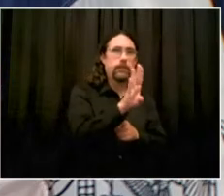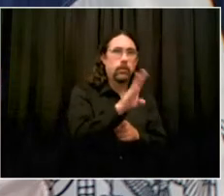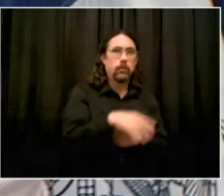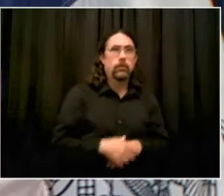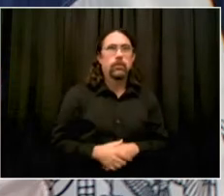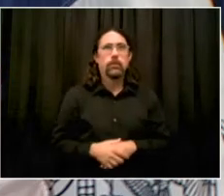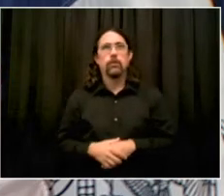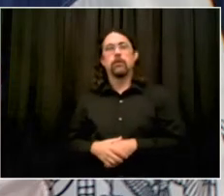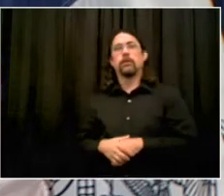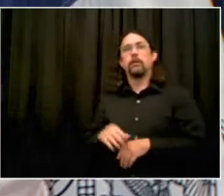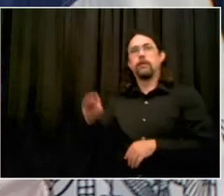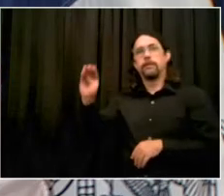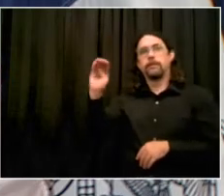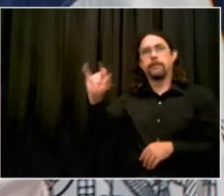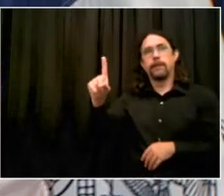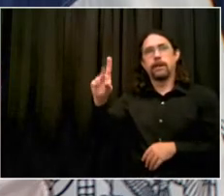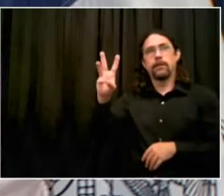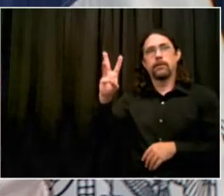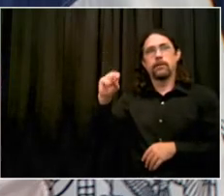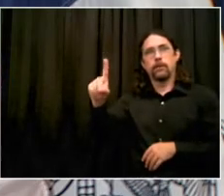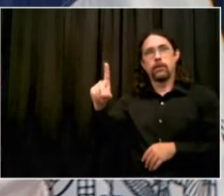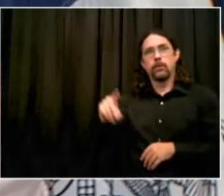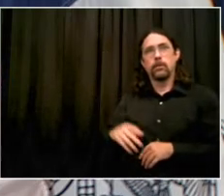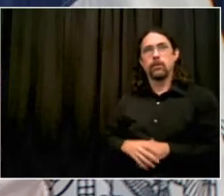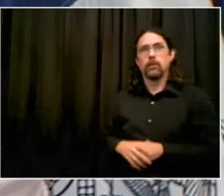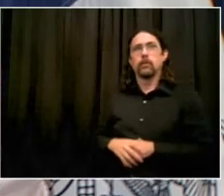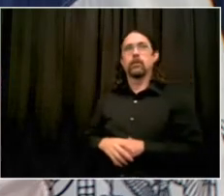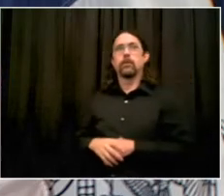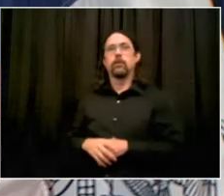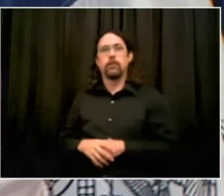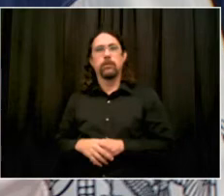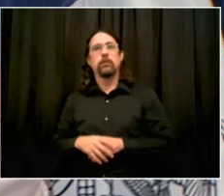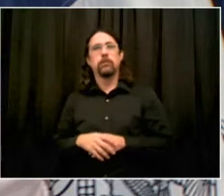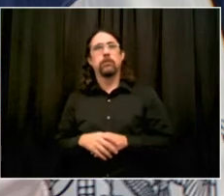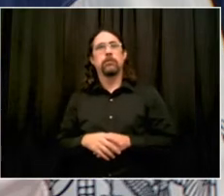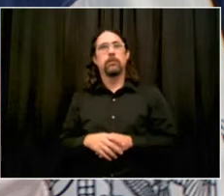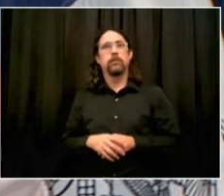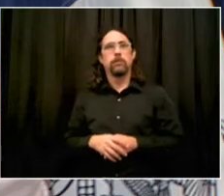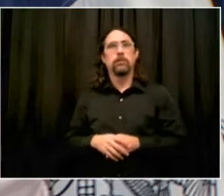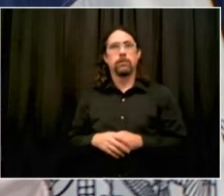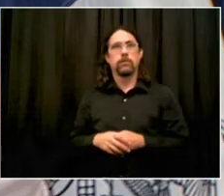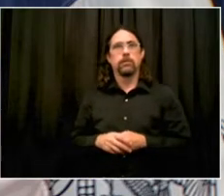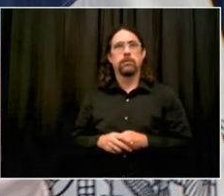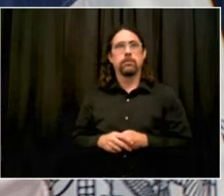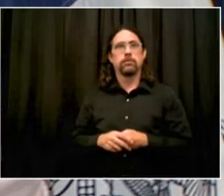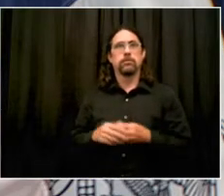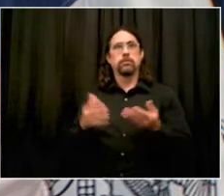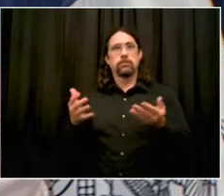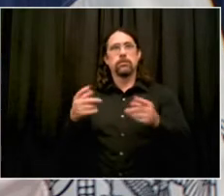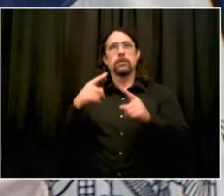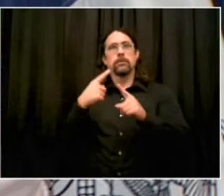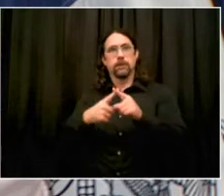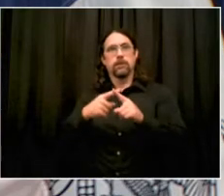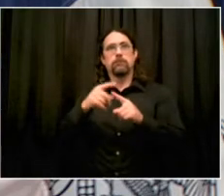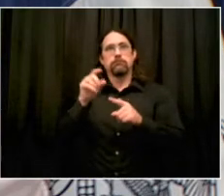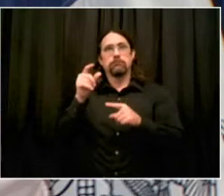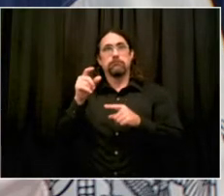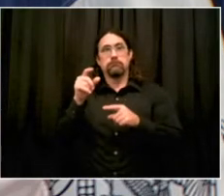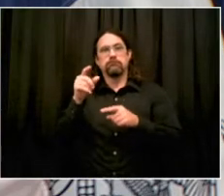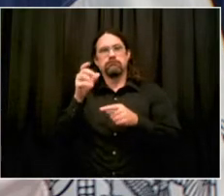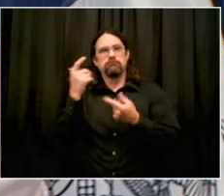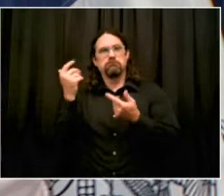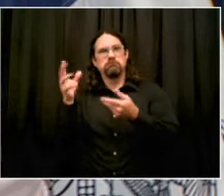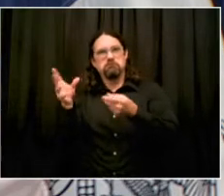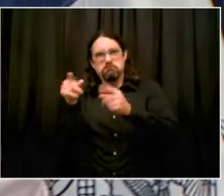others. The Sephardic community has been very actively involved in these discussions and working with Dr. Katz. So